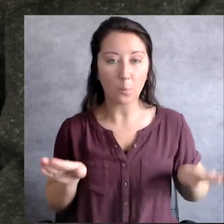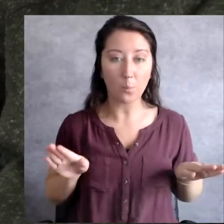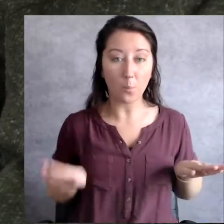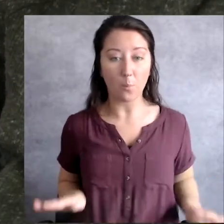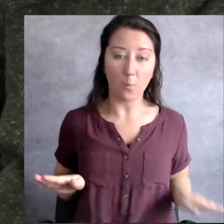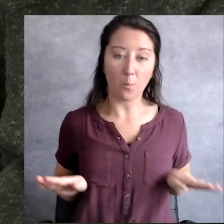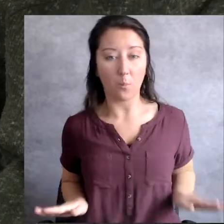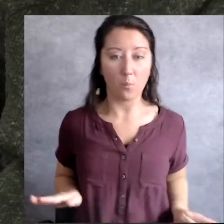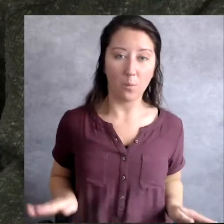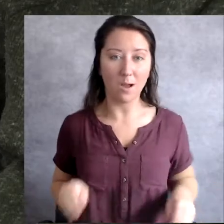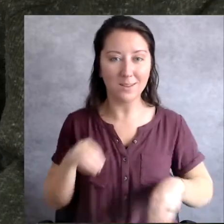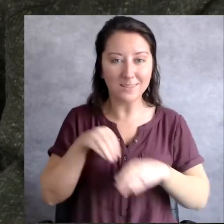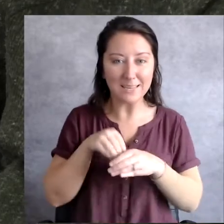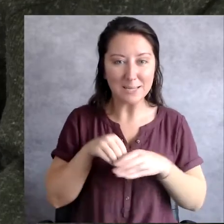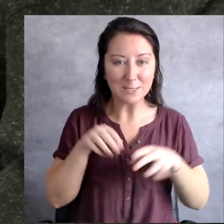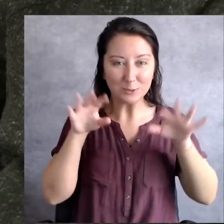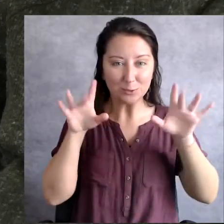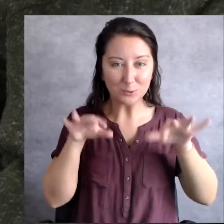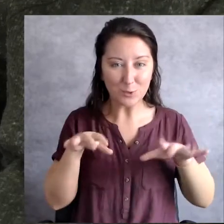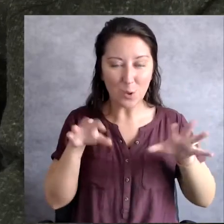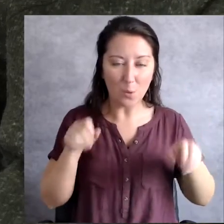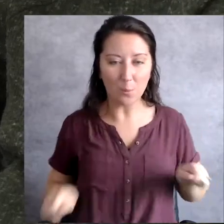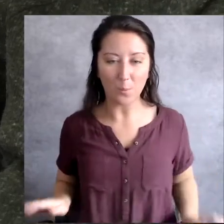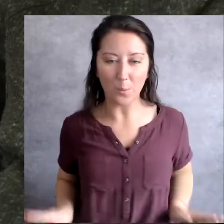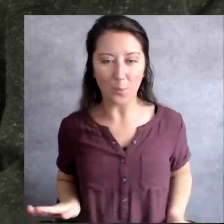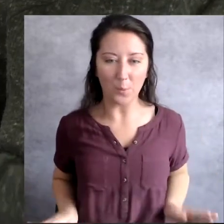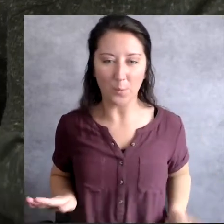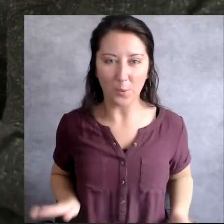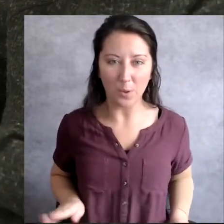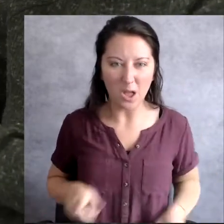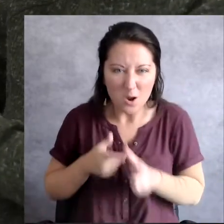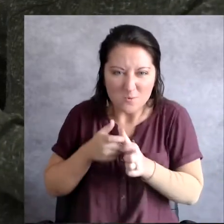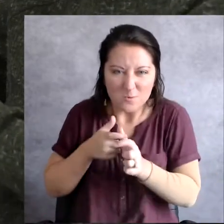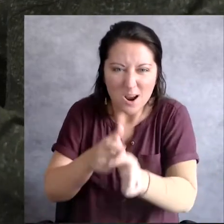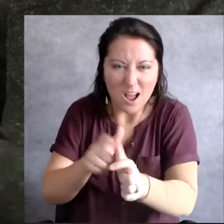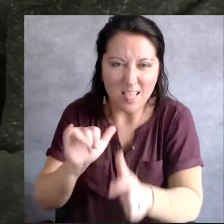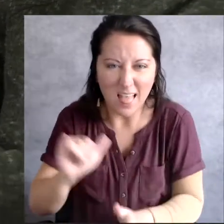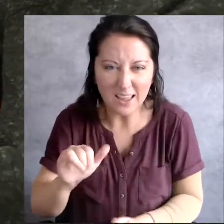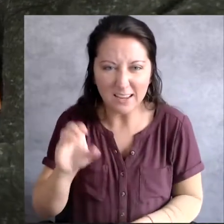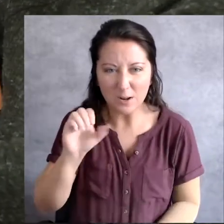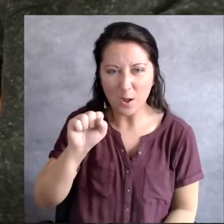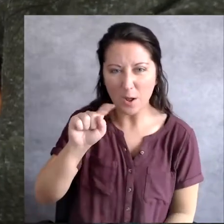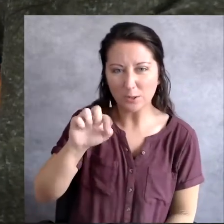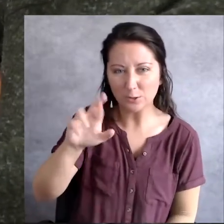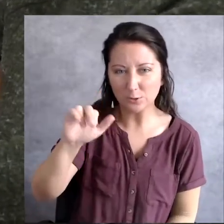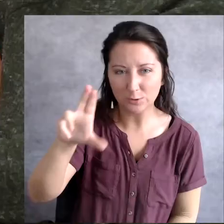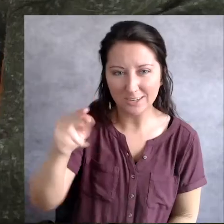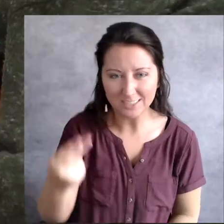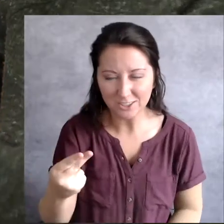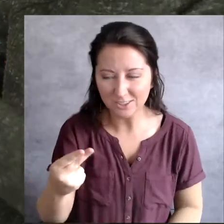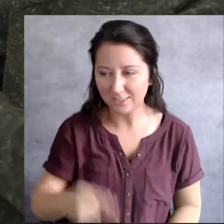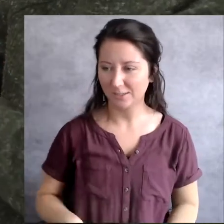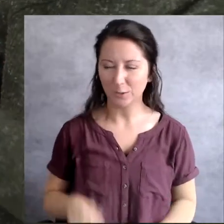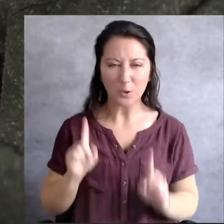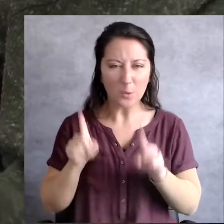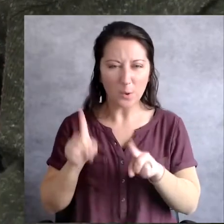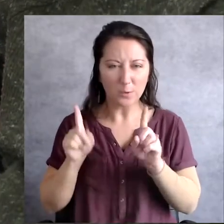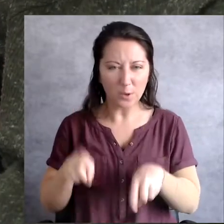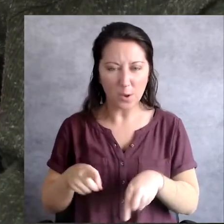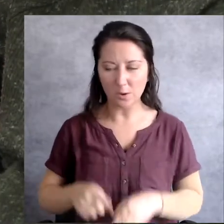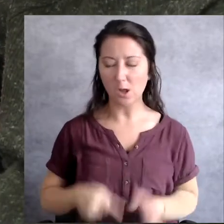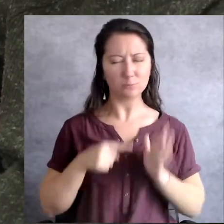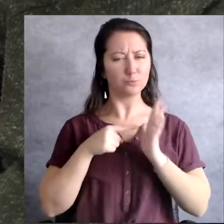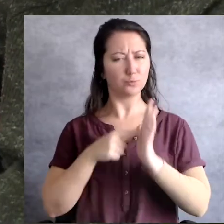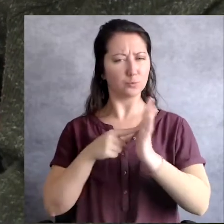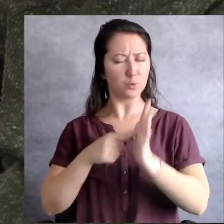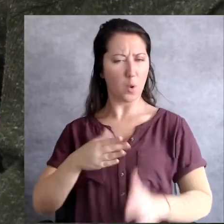Waddle like a penguin in the snow. Run like an ostrich, go, go, go. Show off your tail